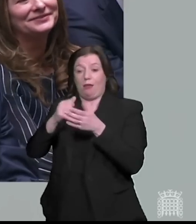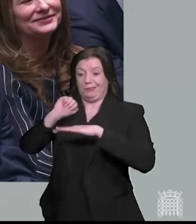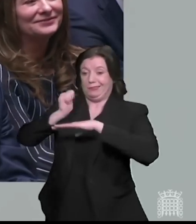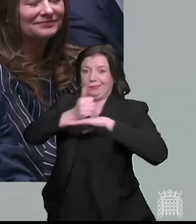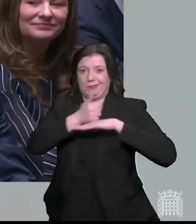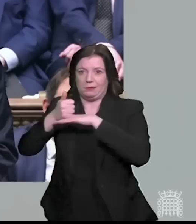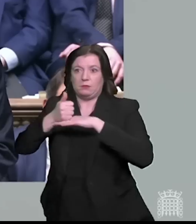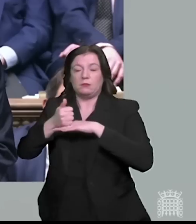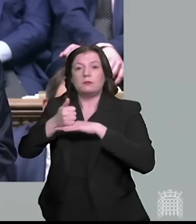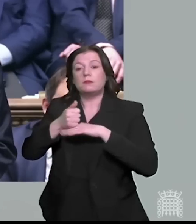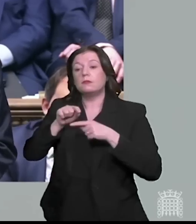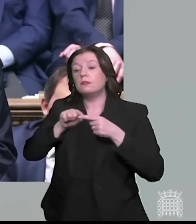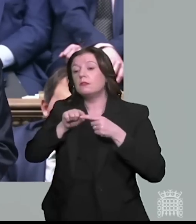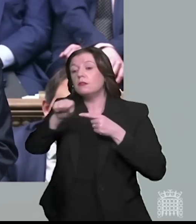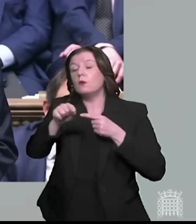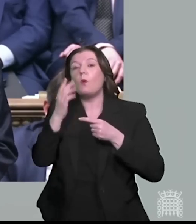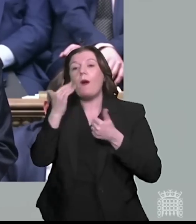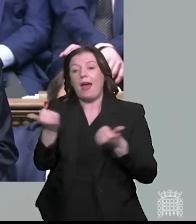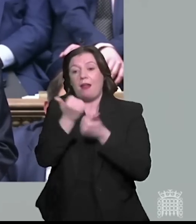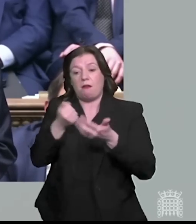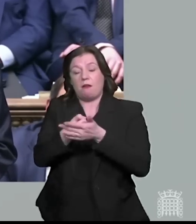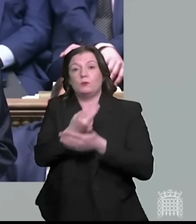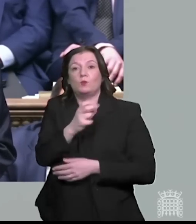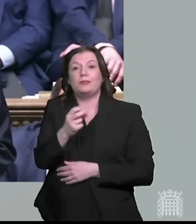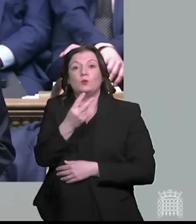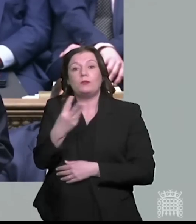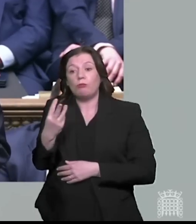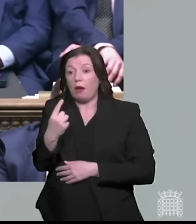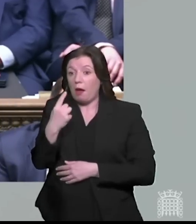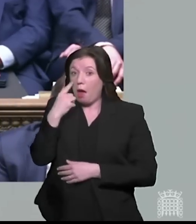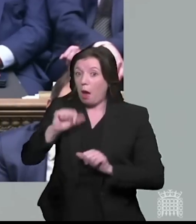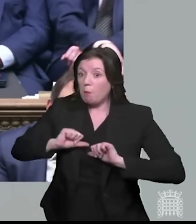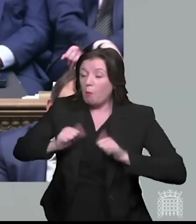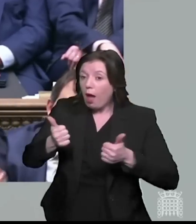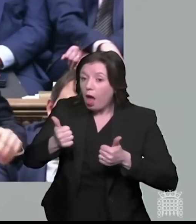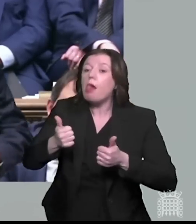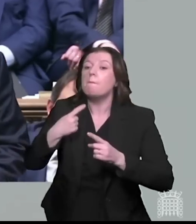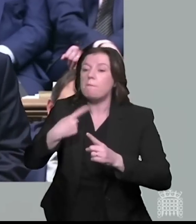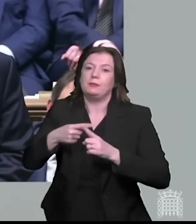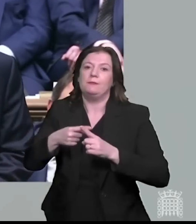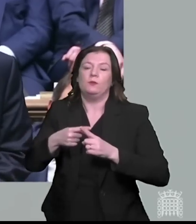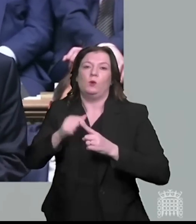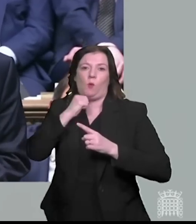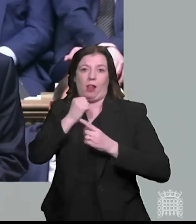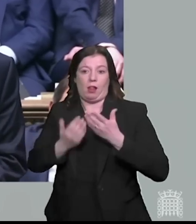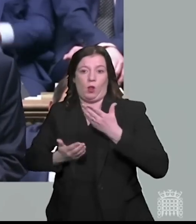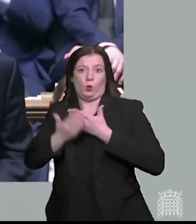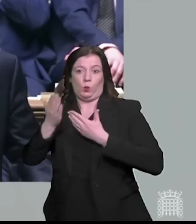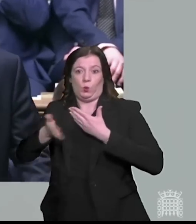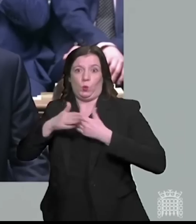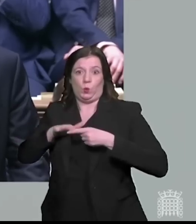It will be completed by the end of this year, and if demonstrated as viable, we will co-fund this exciting new